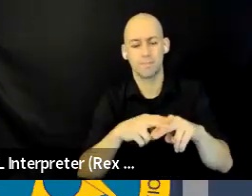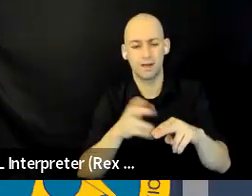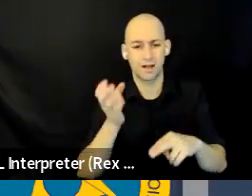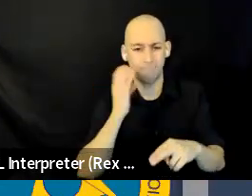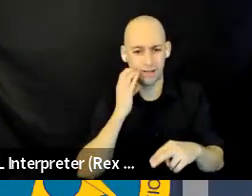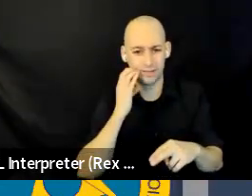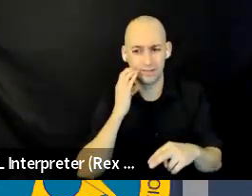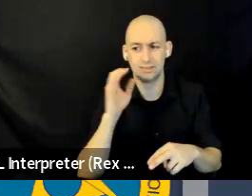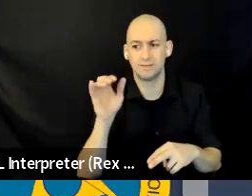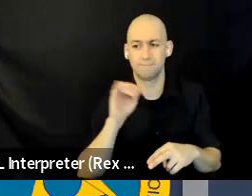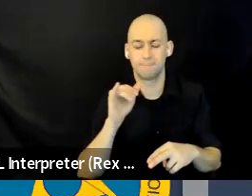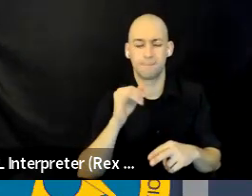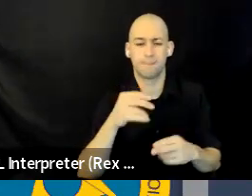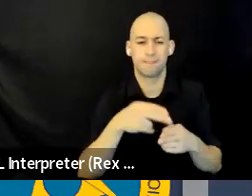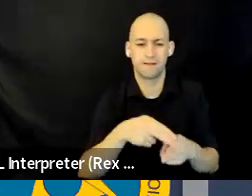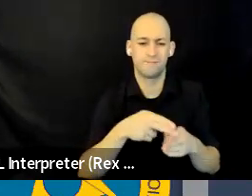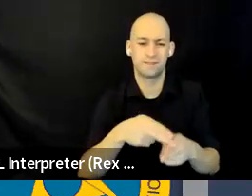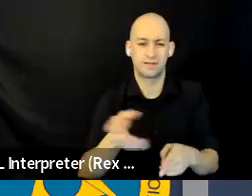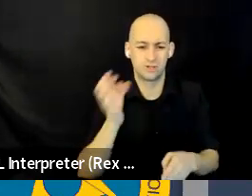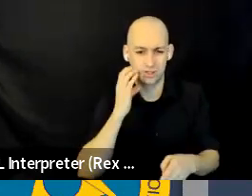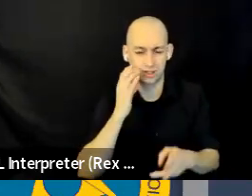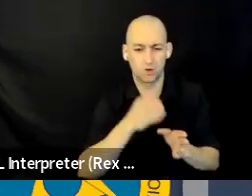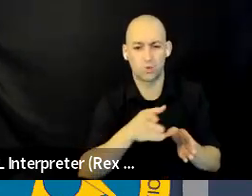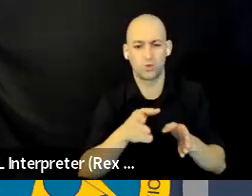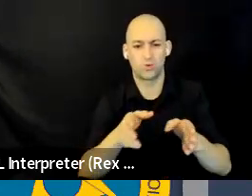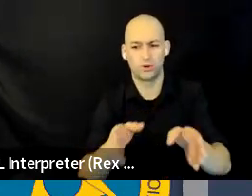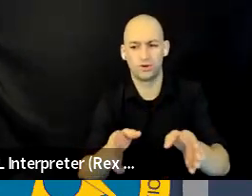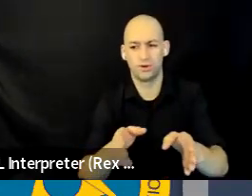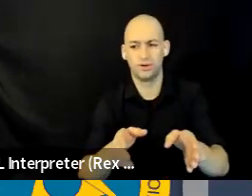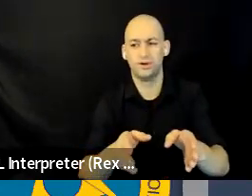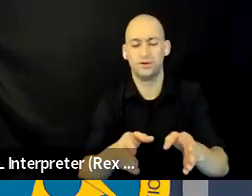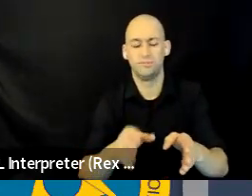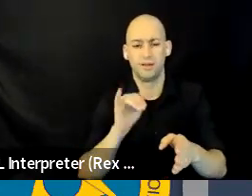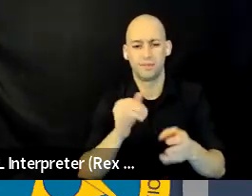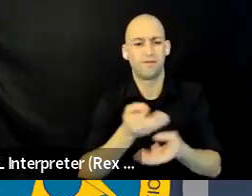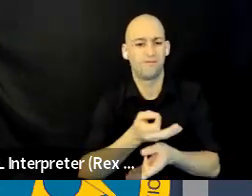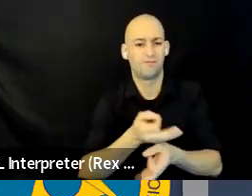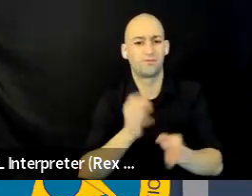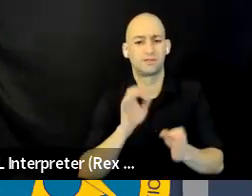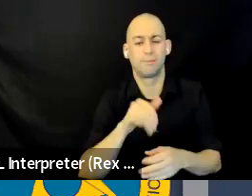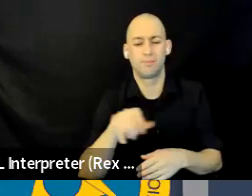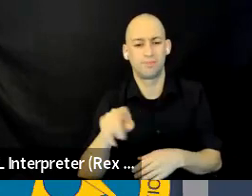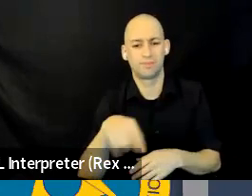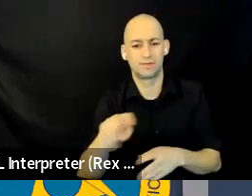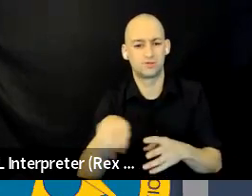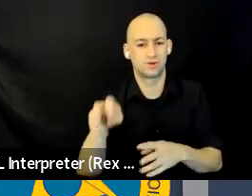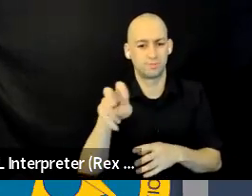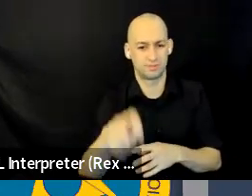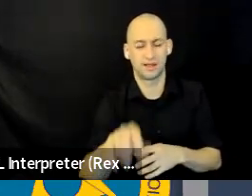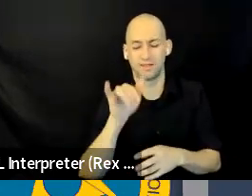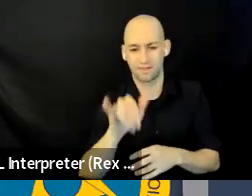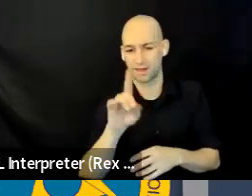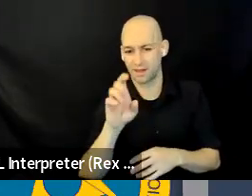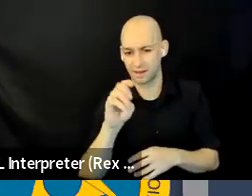in a heavily congested corridor, and frees up the capacity, it frees up those trips to be made, and so induces that demand. If